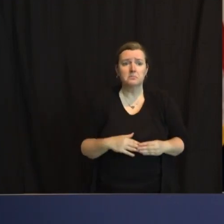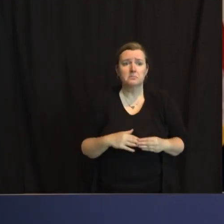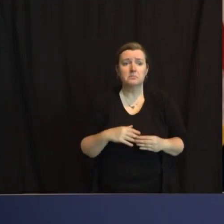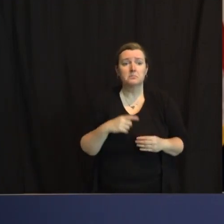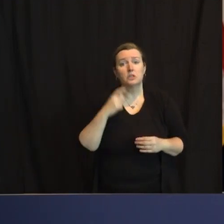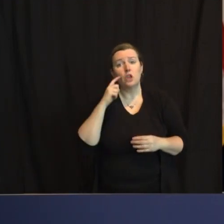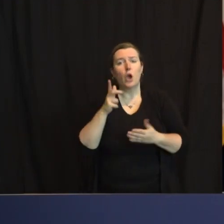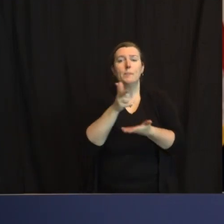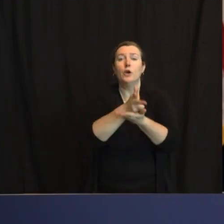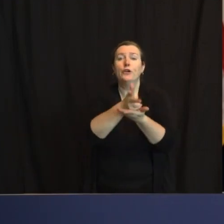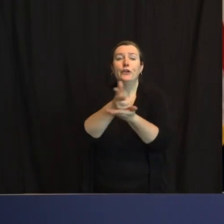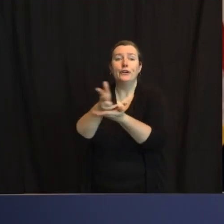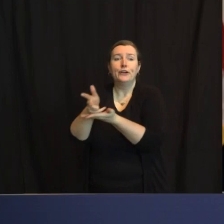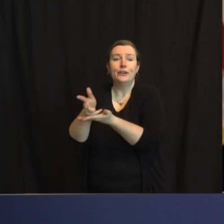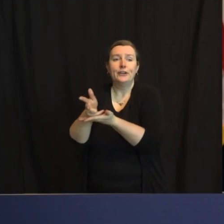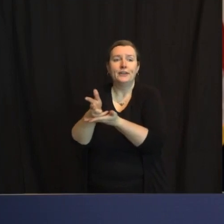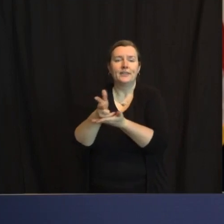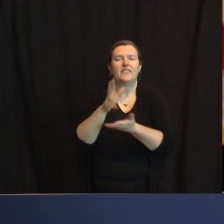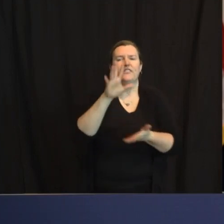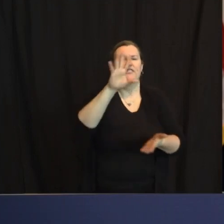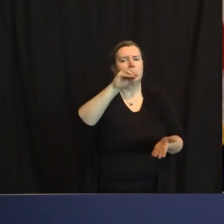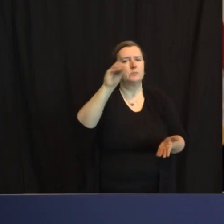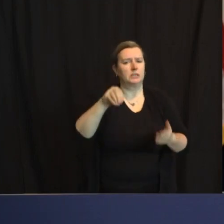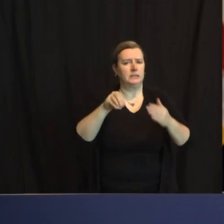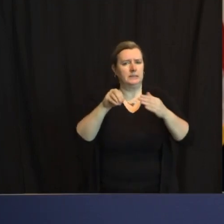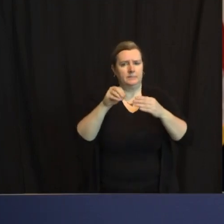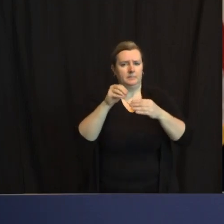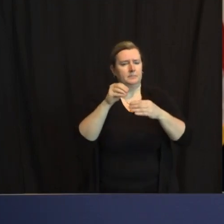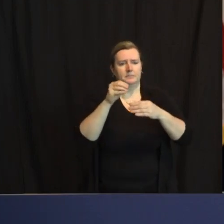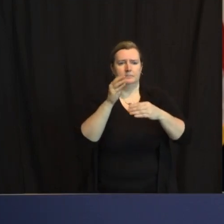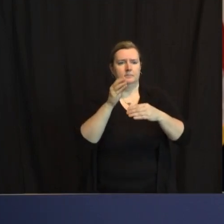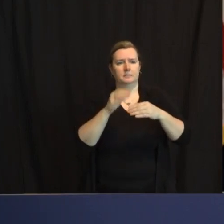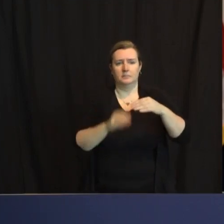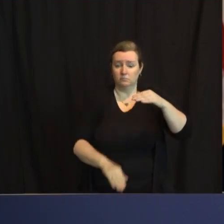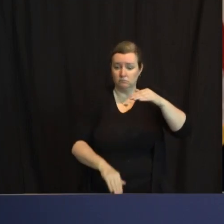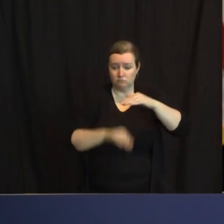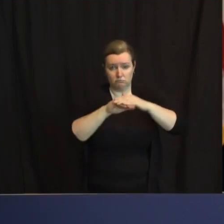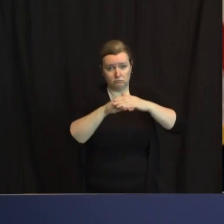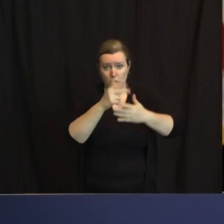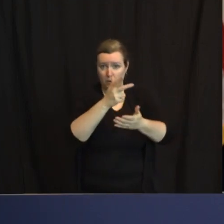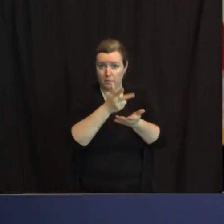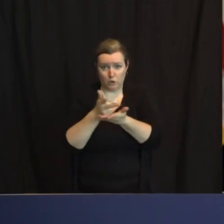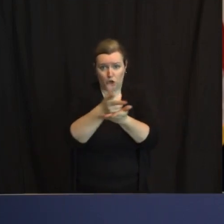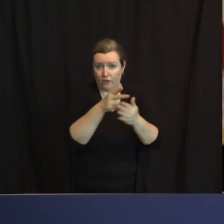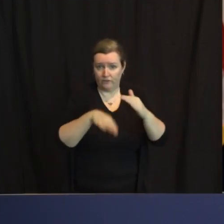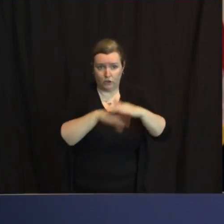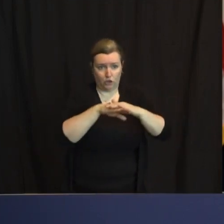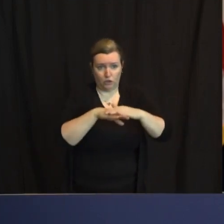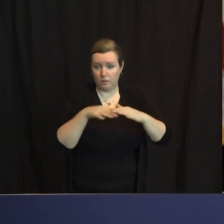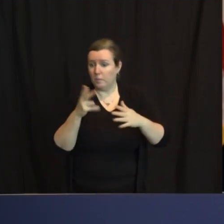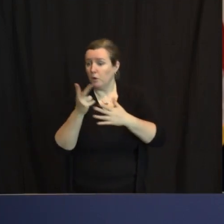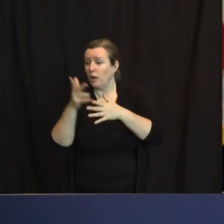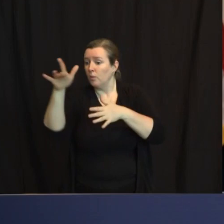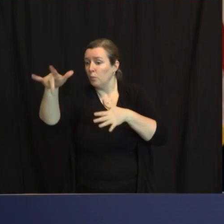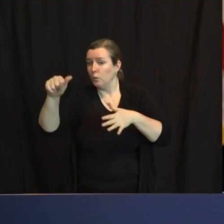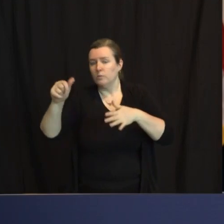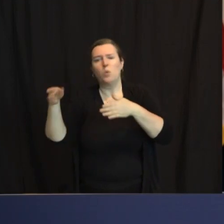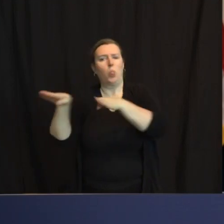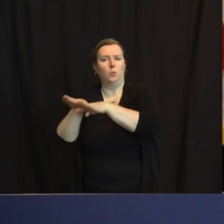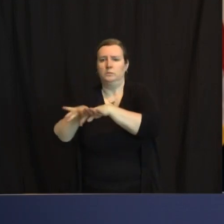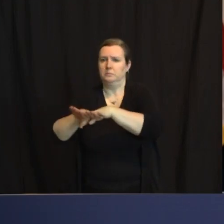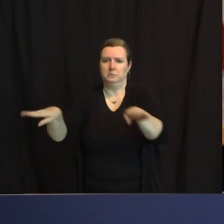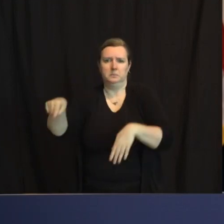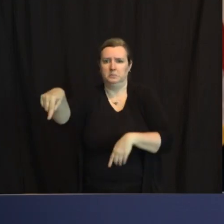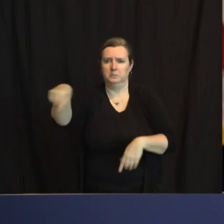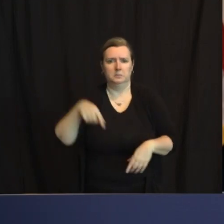parking capacity to 50%. So capacity steps, not just social distancing, face coverings. I think there's a widely held view that